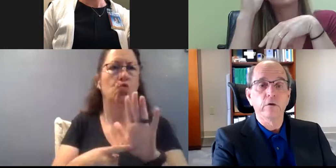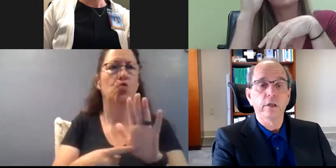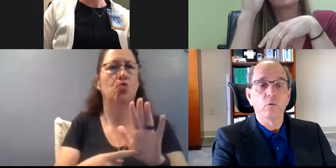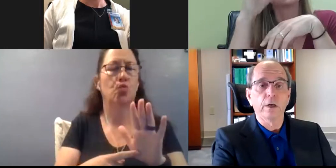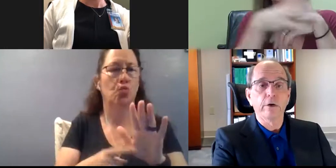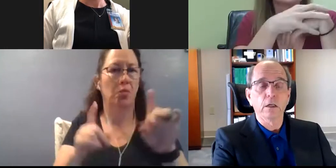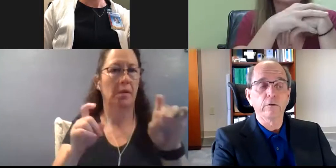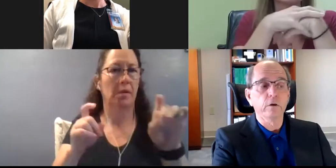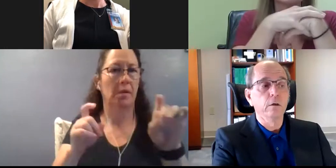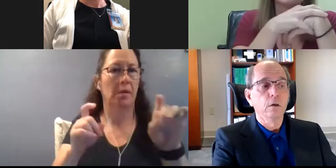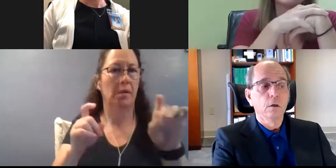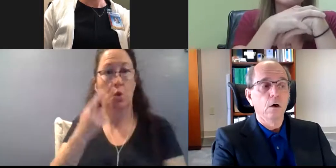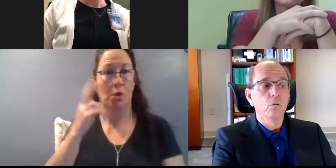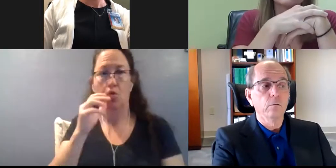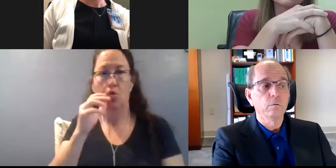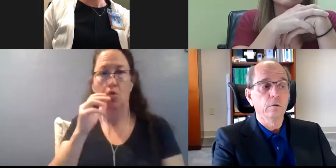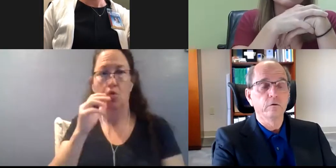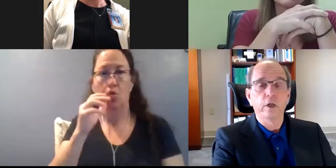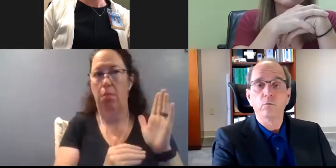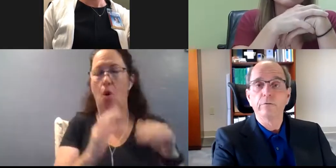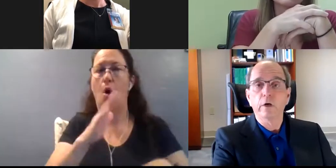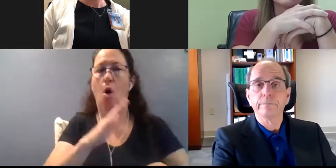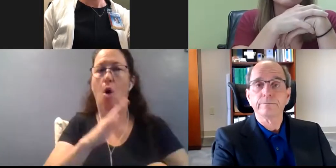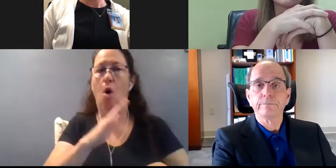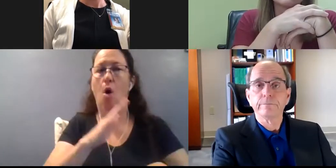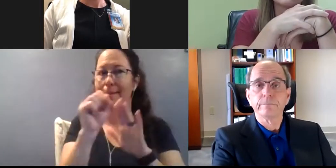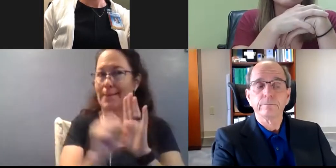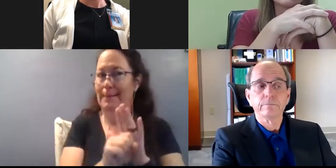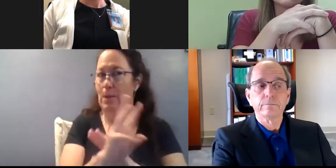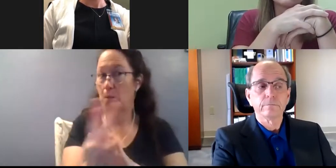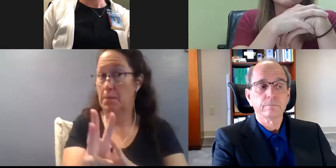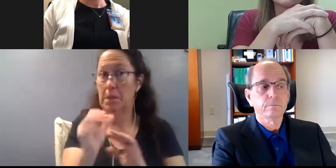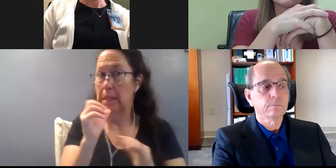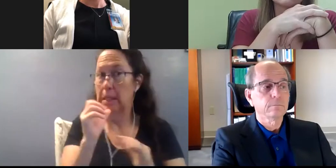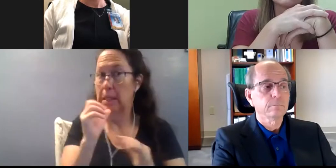test, and that's why they're not listed on the state website.